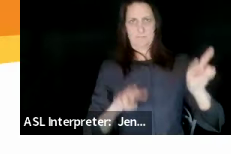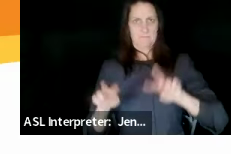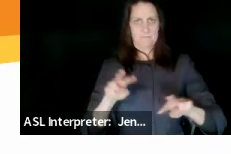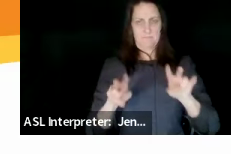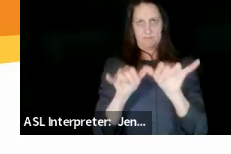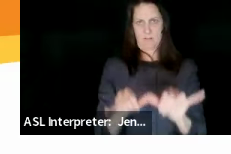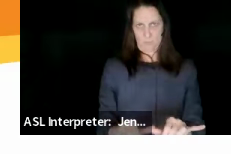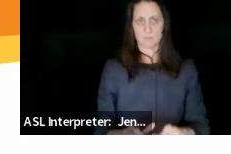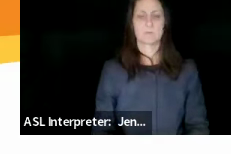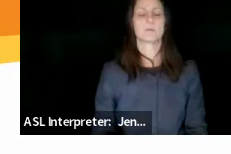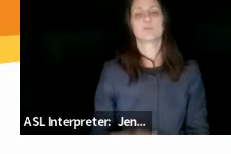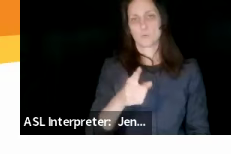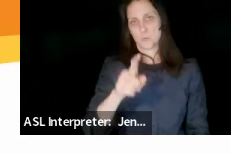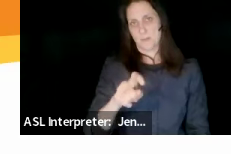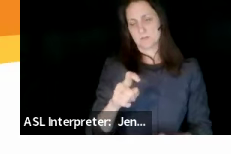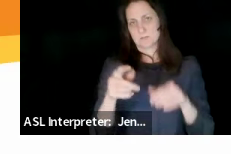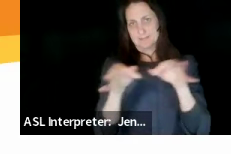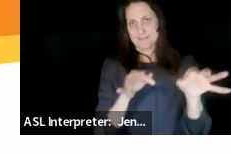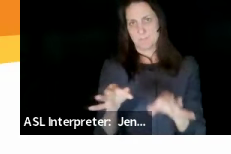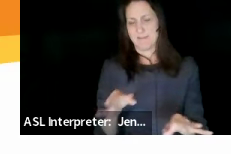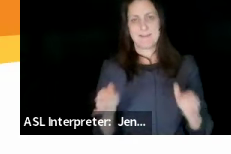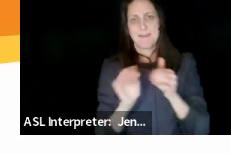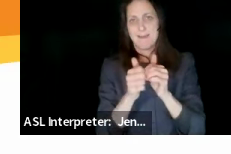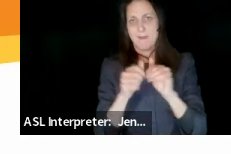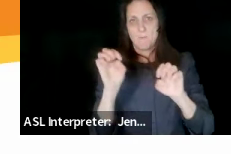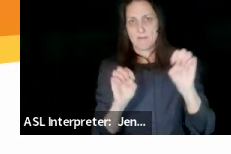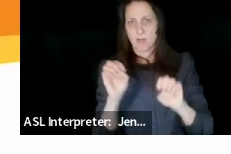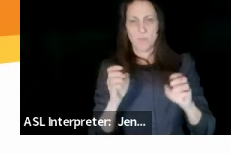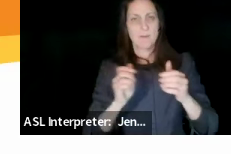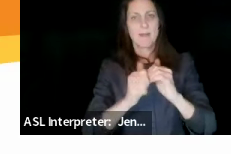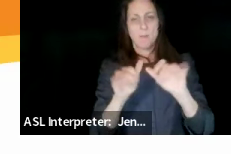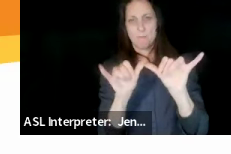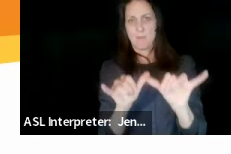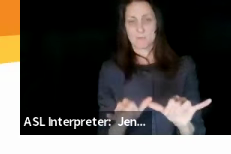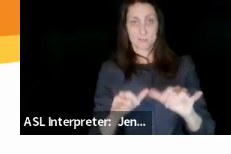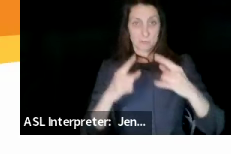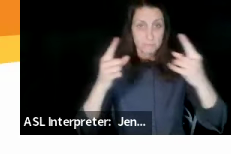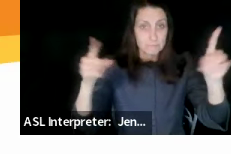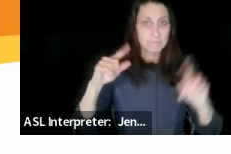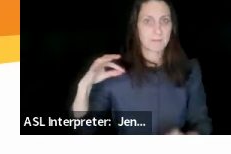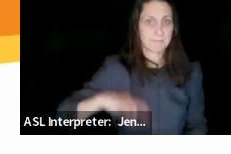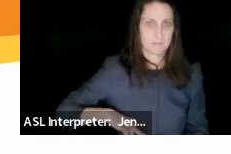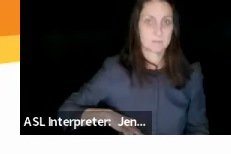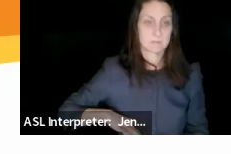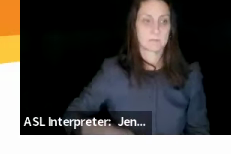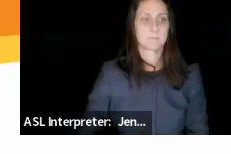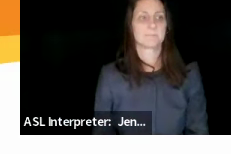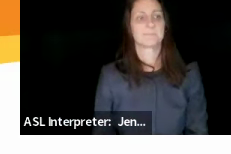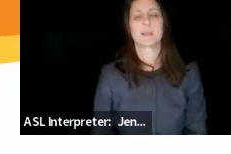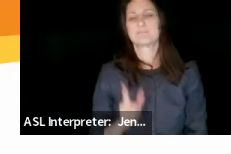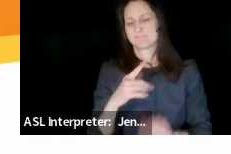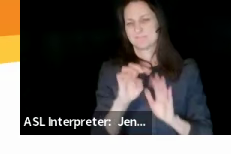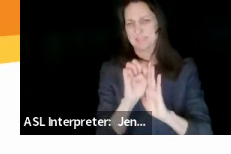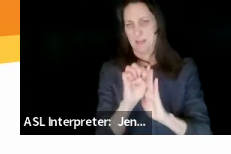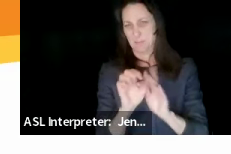identify the approach that you next to use and how will you measure the benefits of the project. For example, in the following what we were